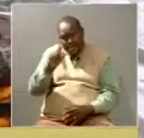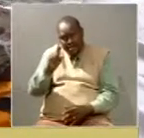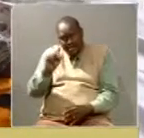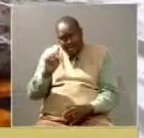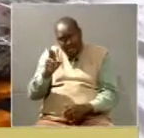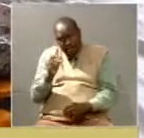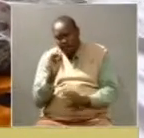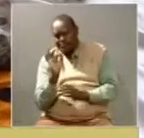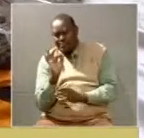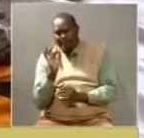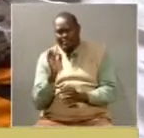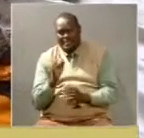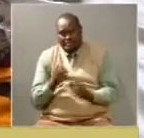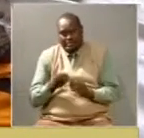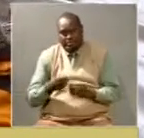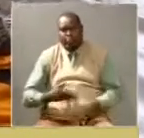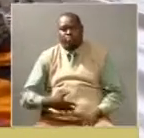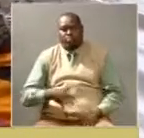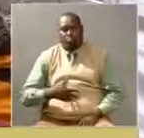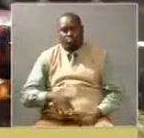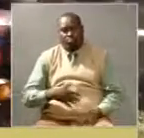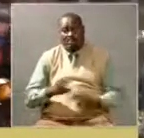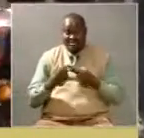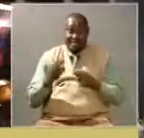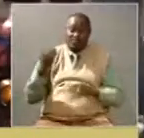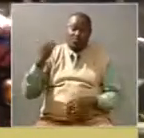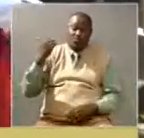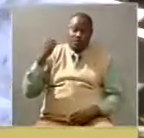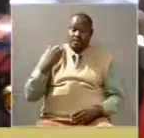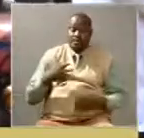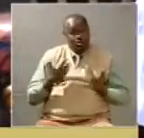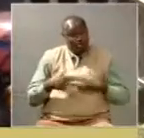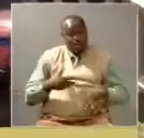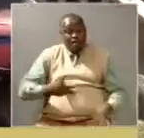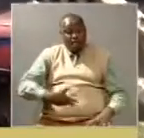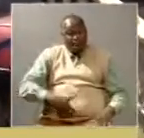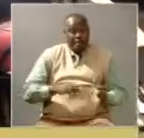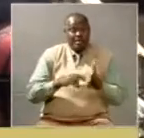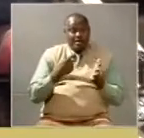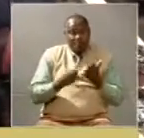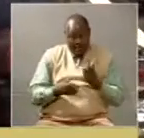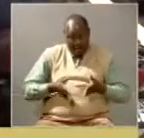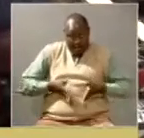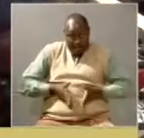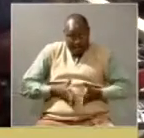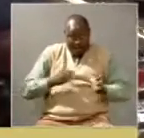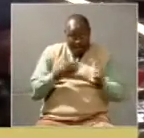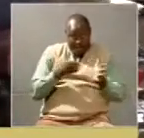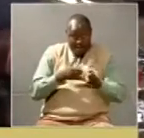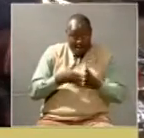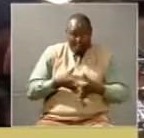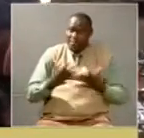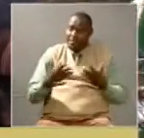how she came to get that problem. Obstetric fistula refers to a childbirth injury caused by